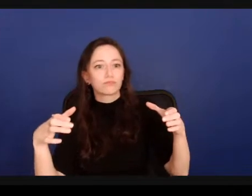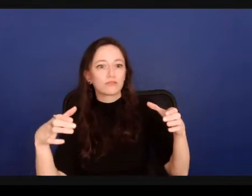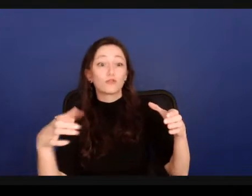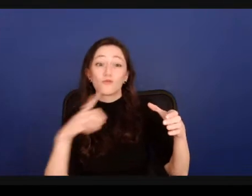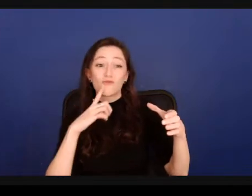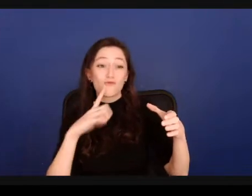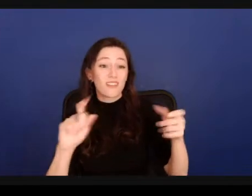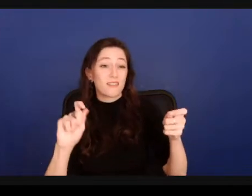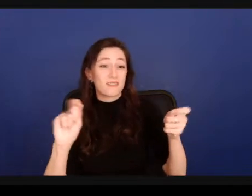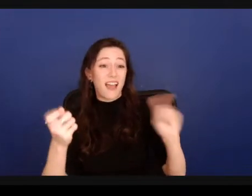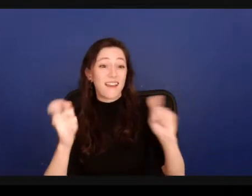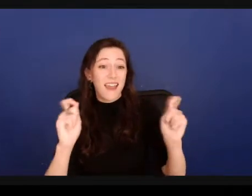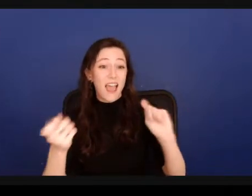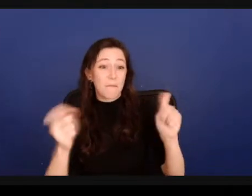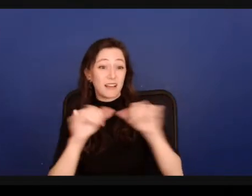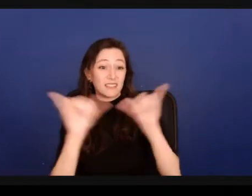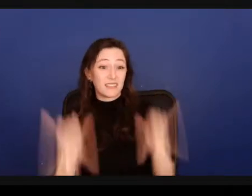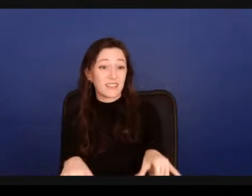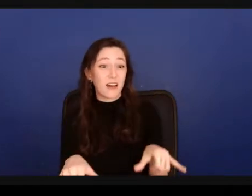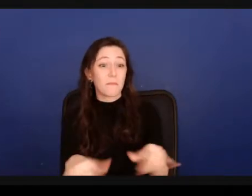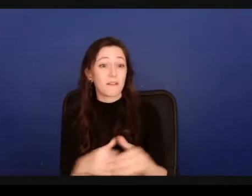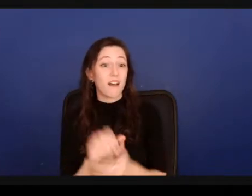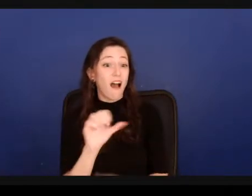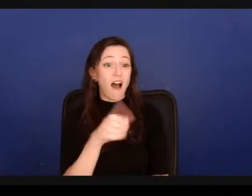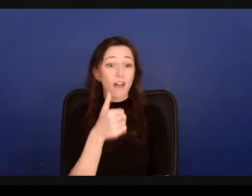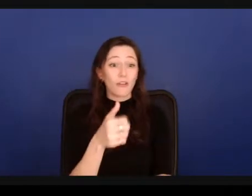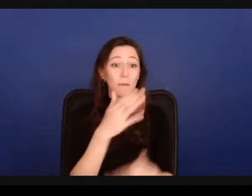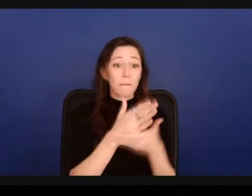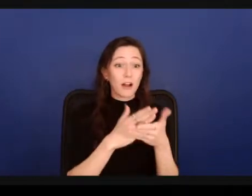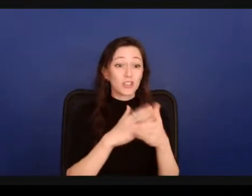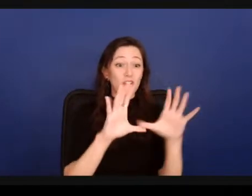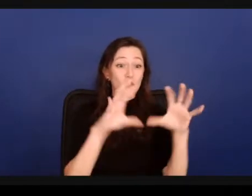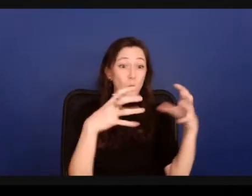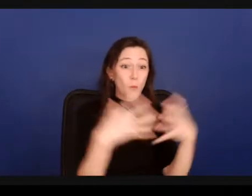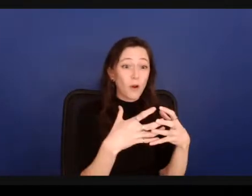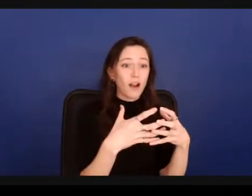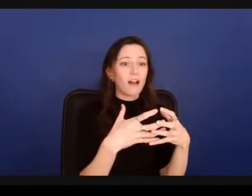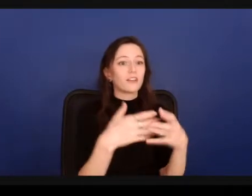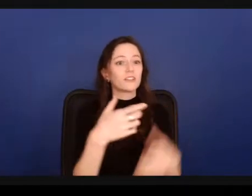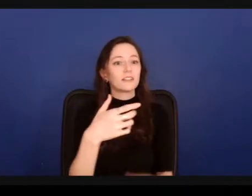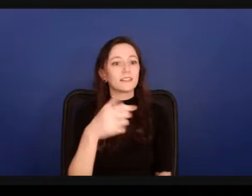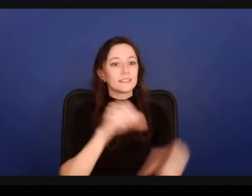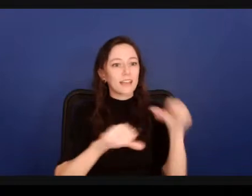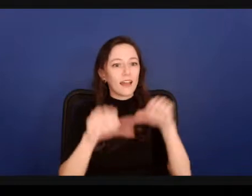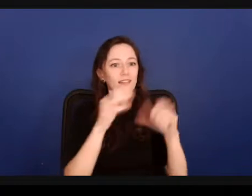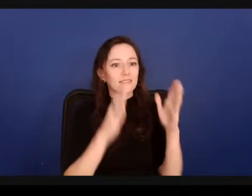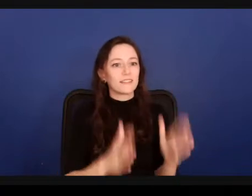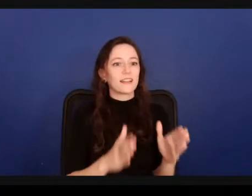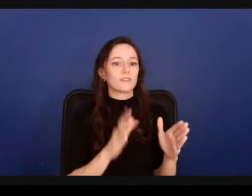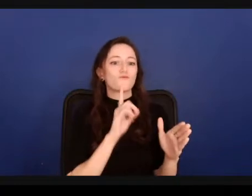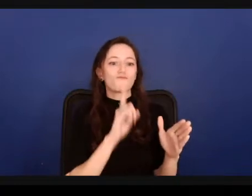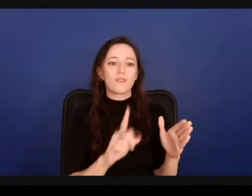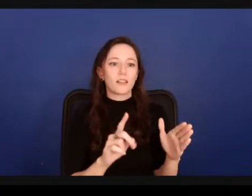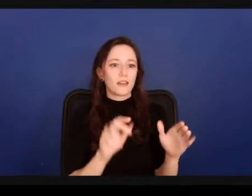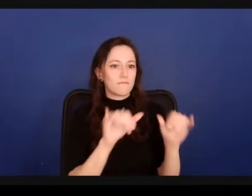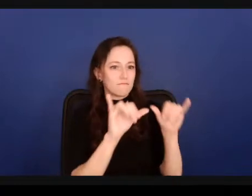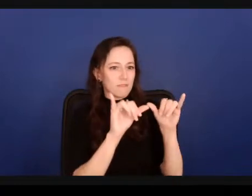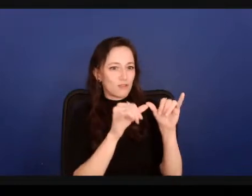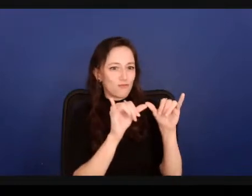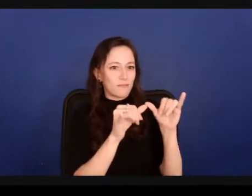system. In other places of the world, geologists are measuring rates in millimeters per year, right? And so here we